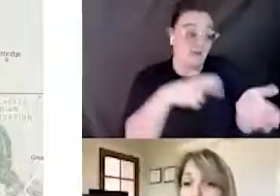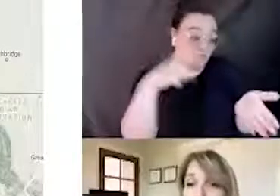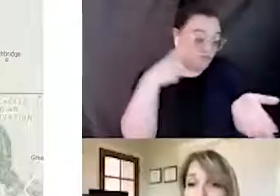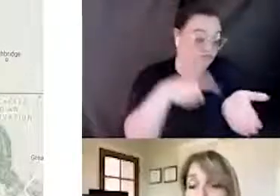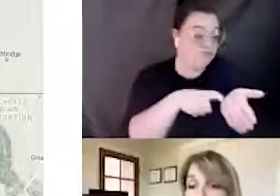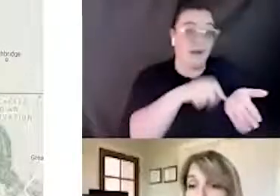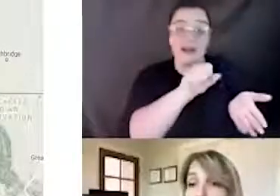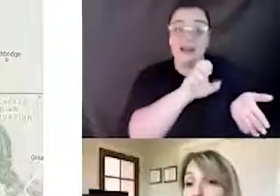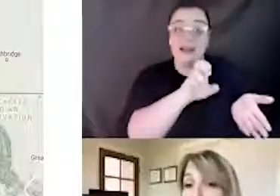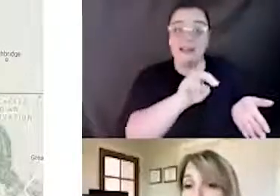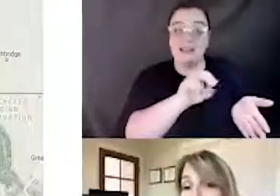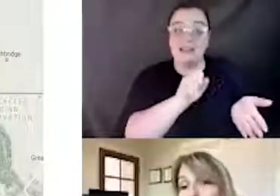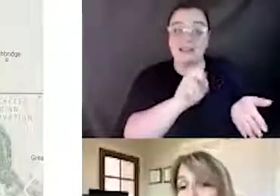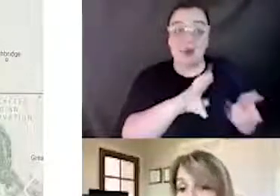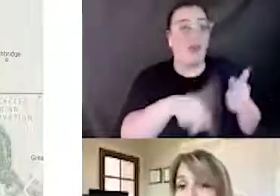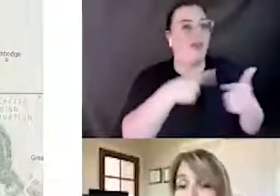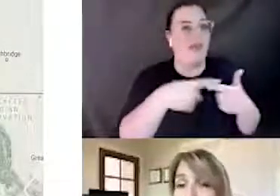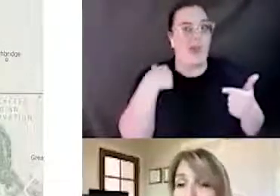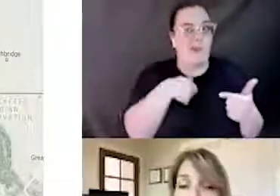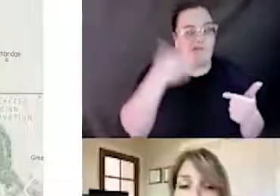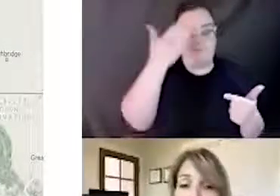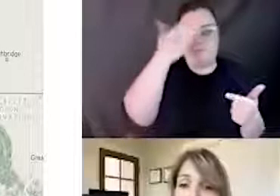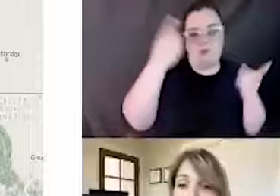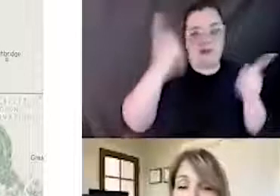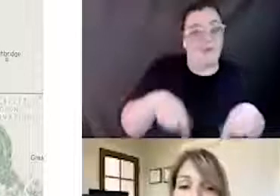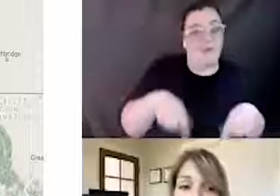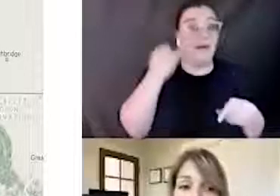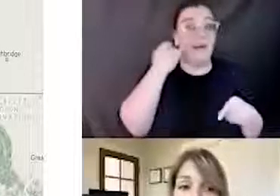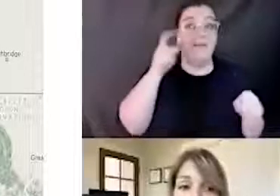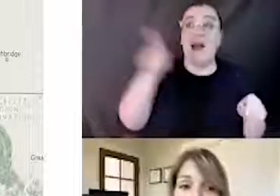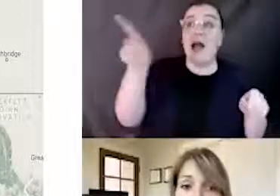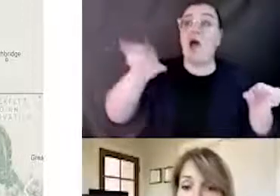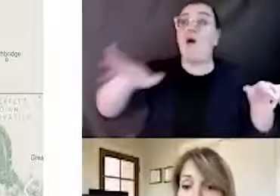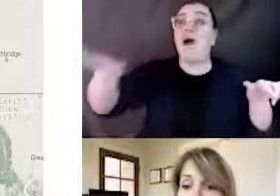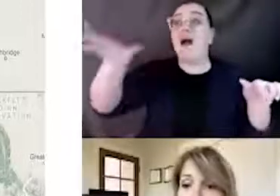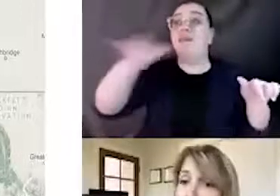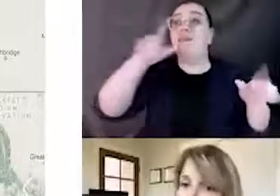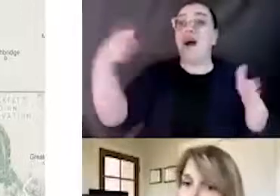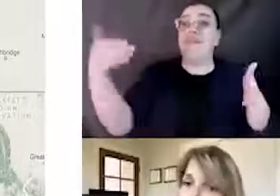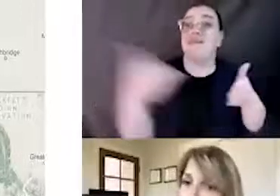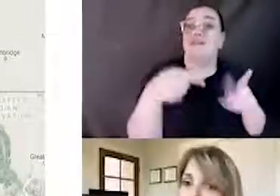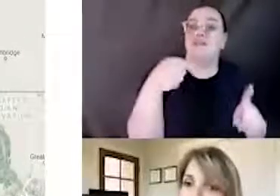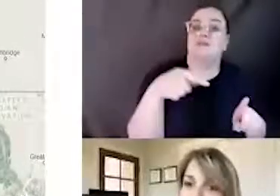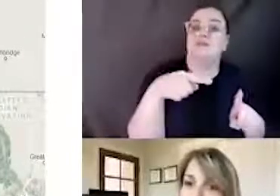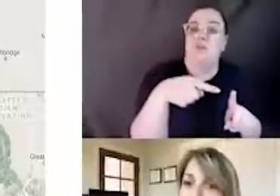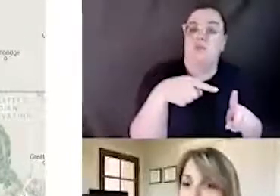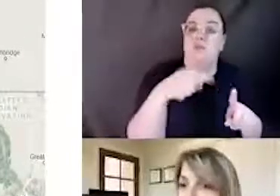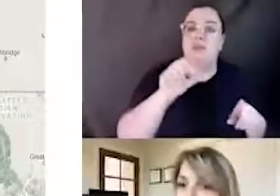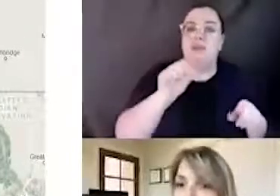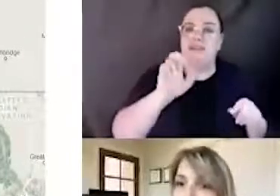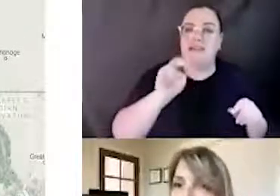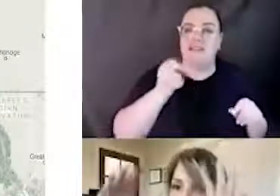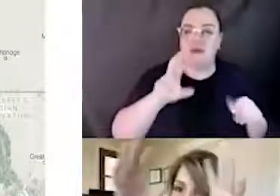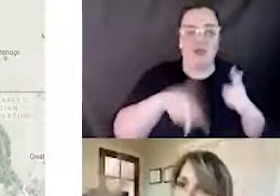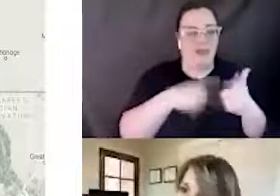those seismic waves move into our network and are registered on our stations. Unfortunately, earthquakes seem to have this knack